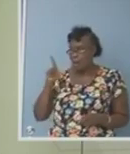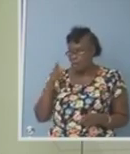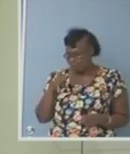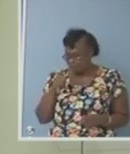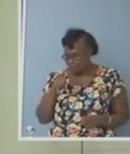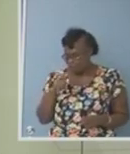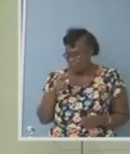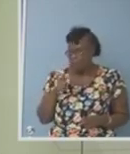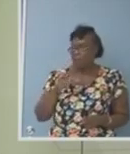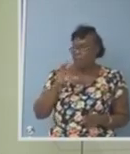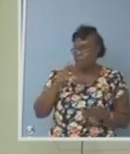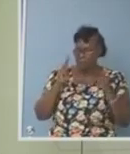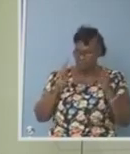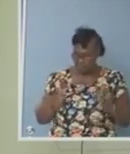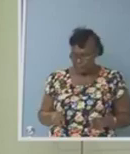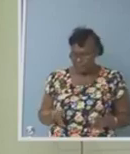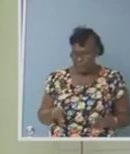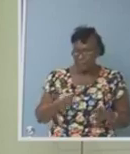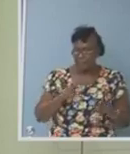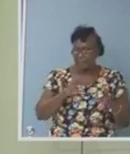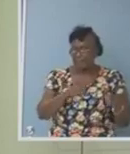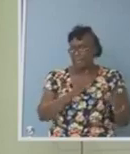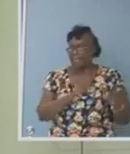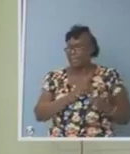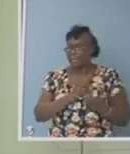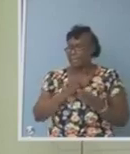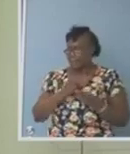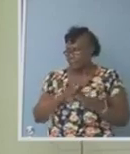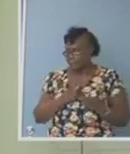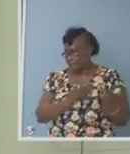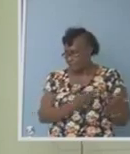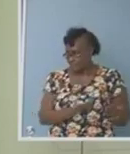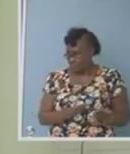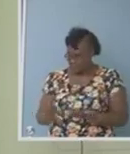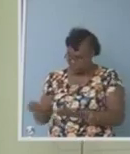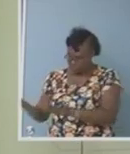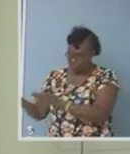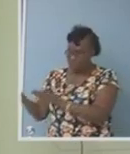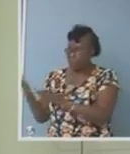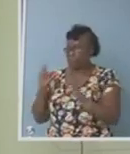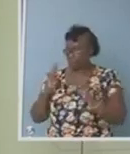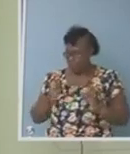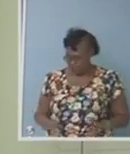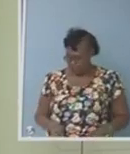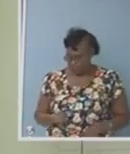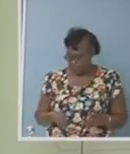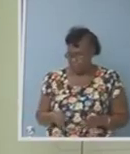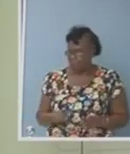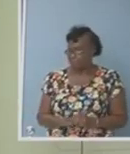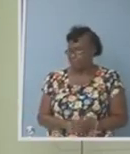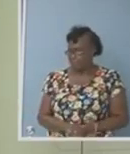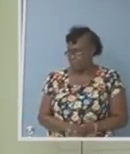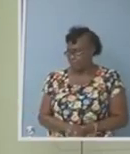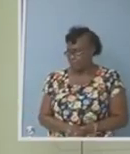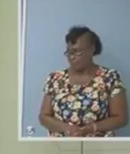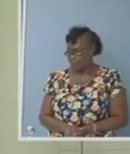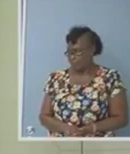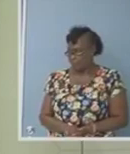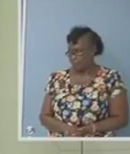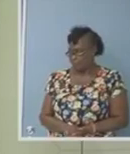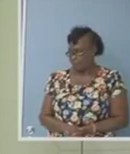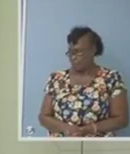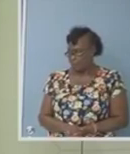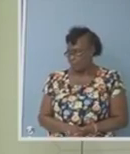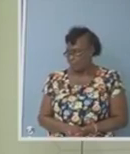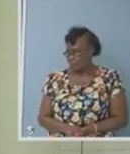I spoke to that restaurant and hotelier on Monday evening, and he